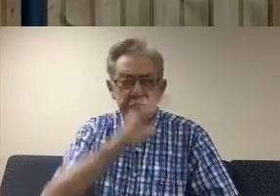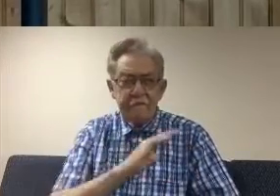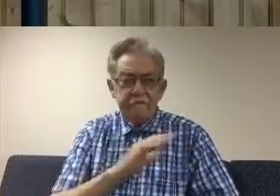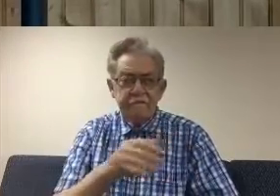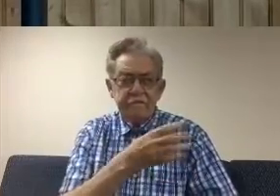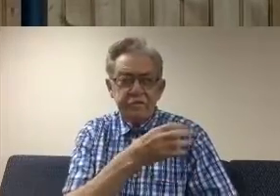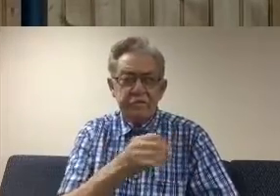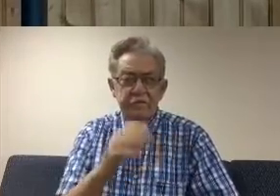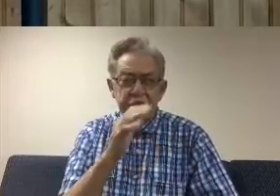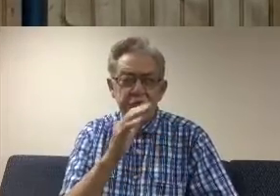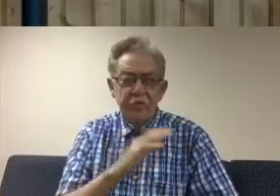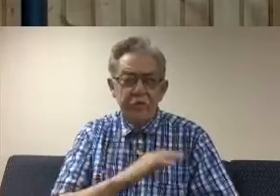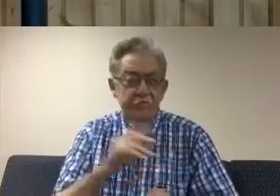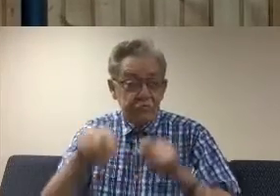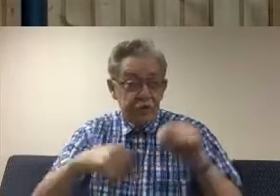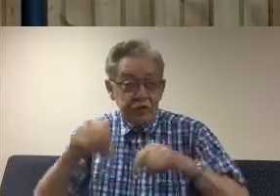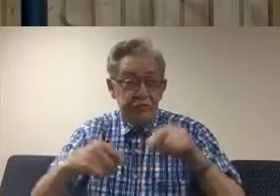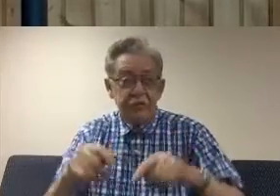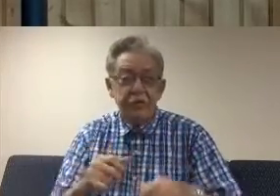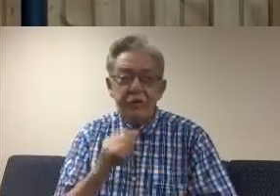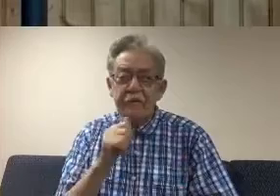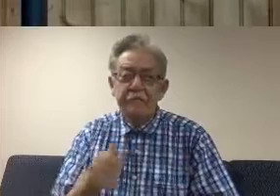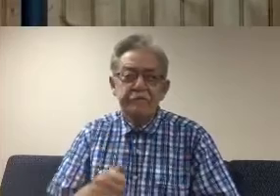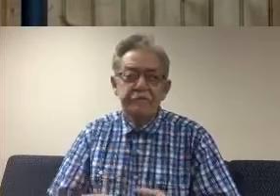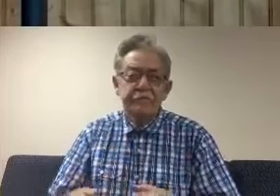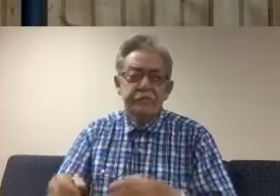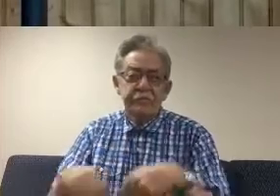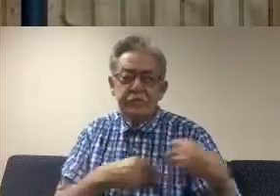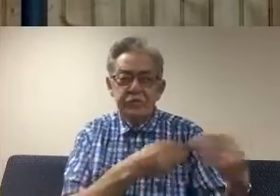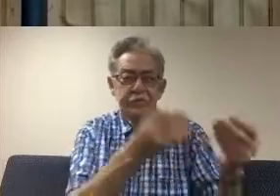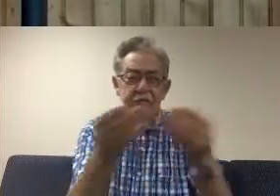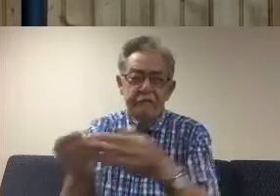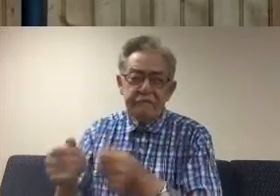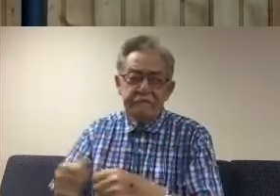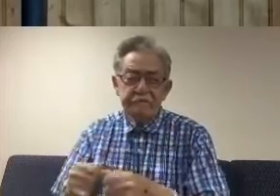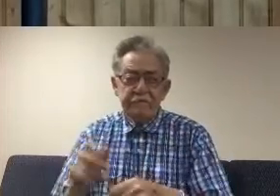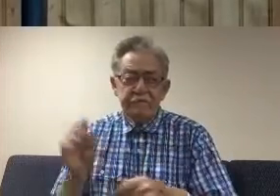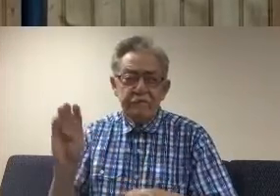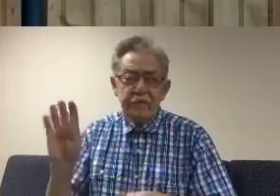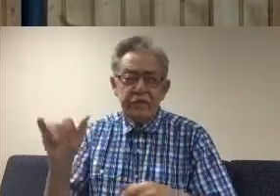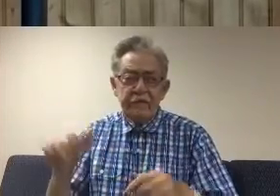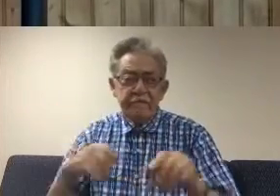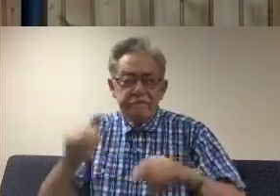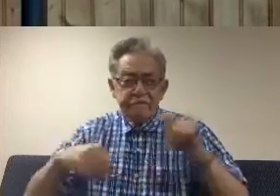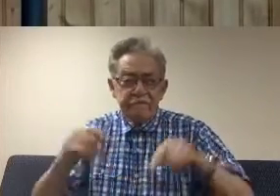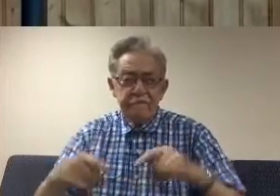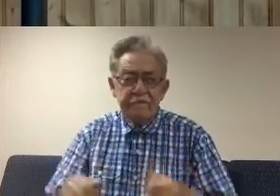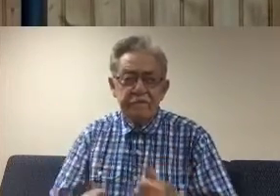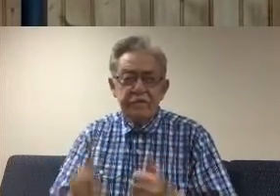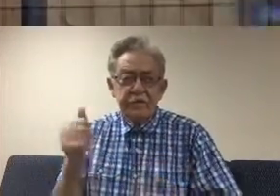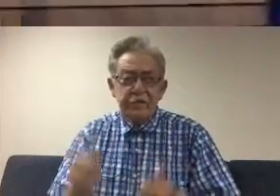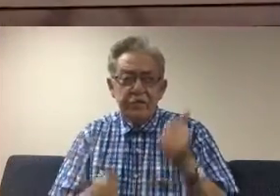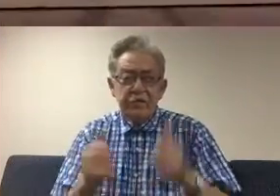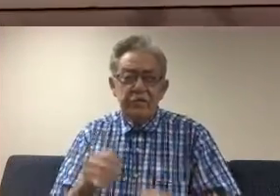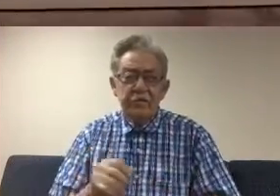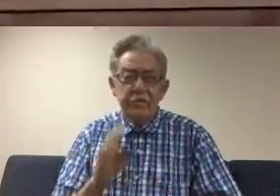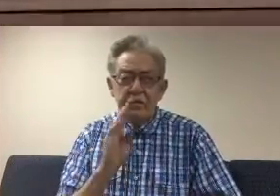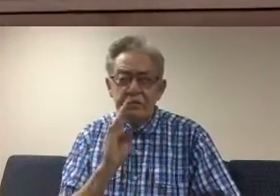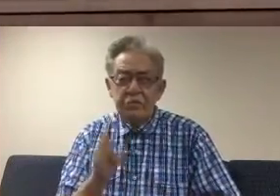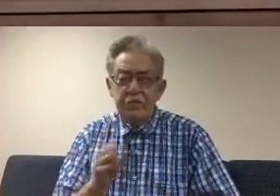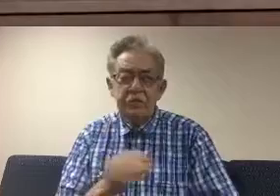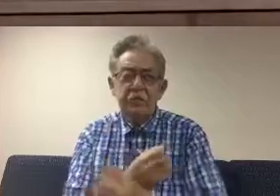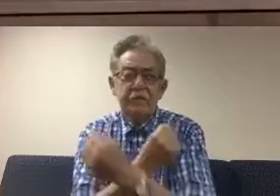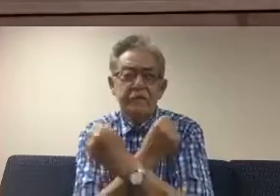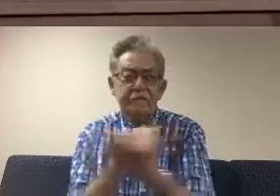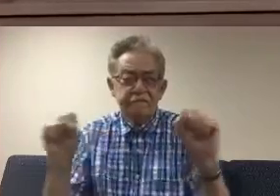women, people. "There's no other name under heaven given to people by which we must be saved," not